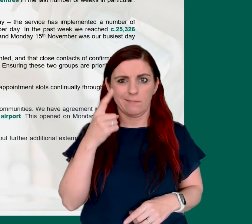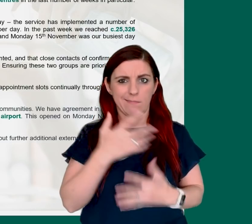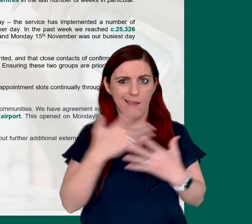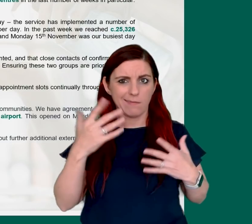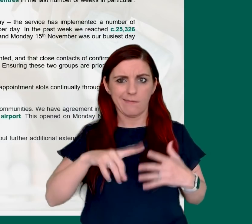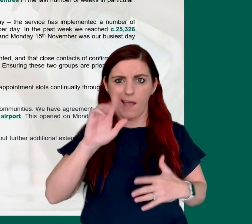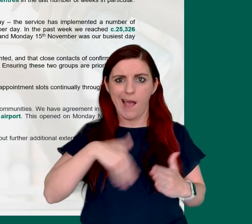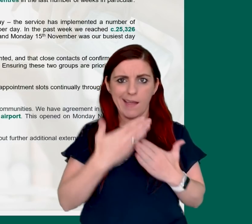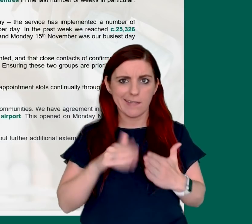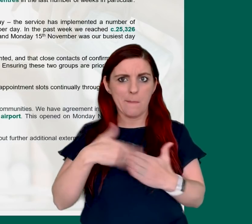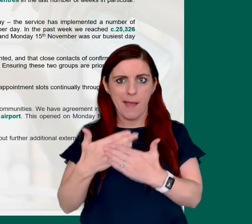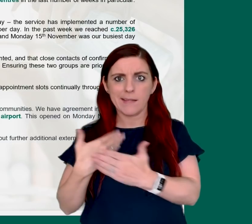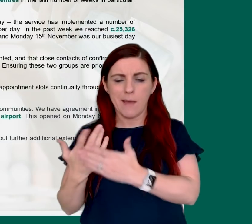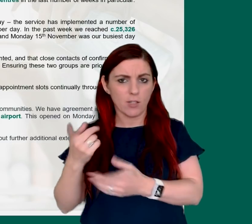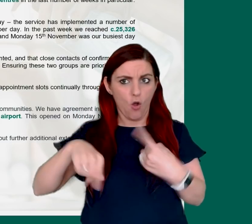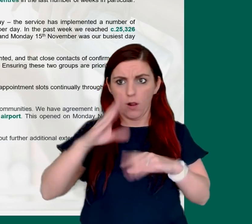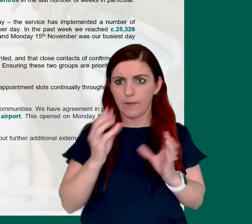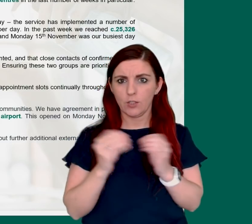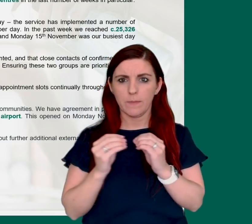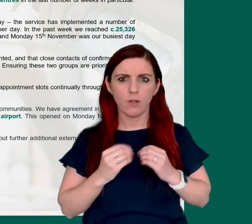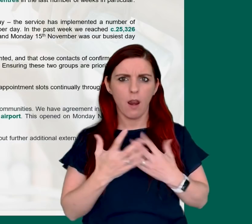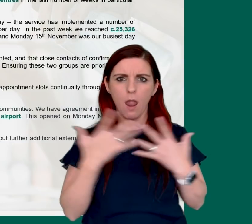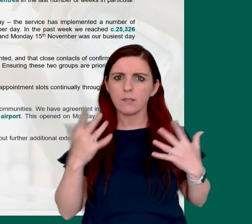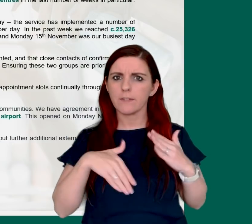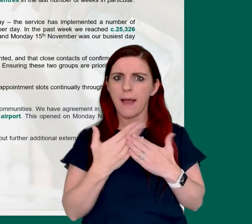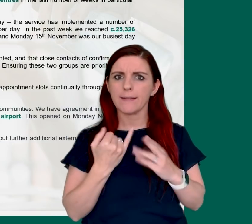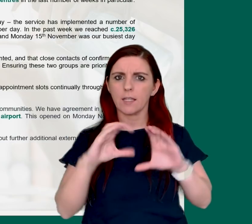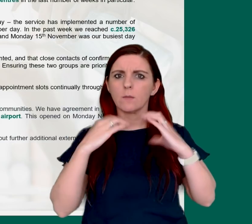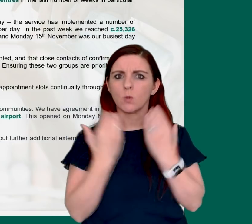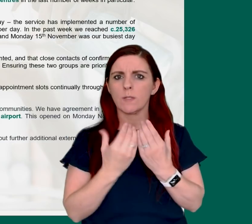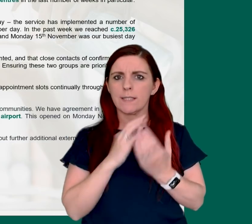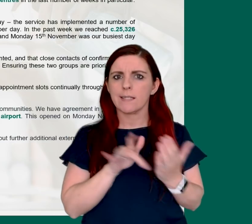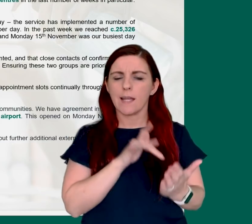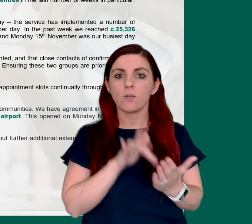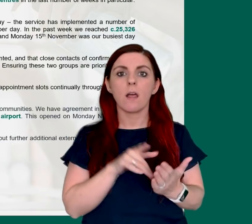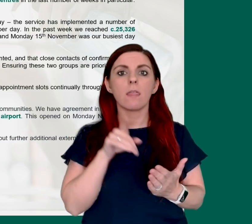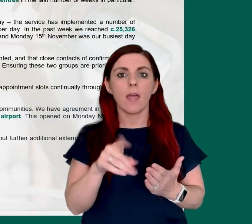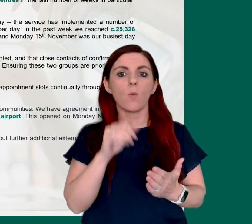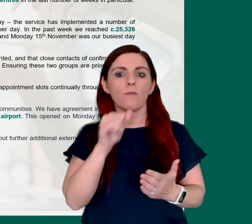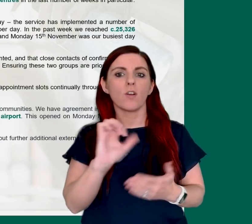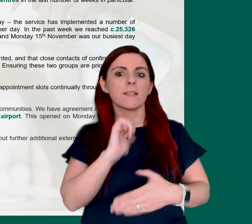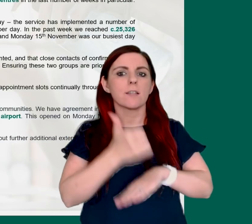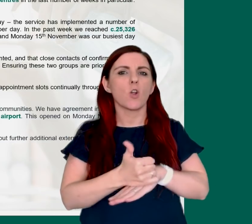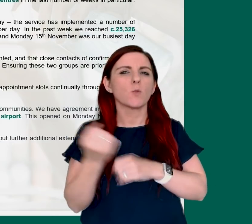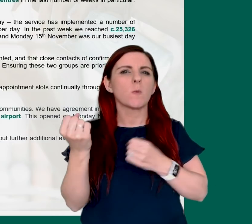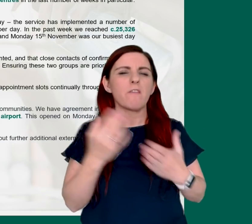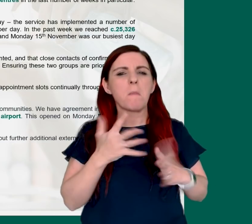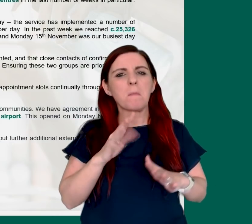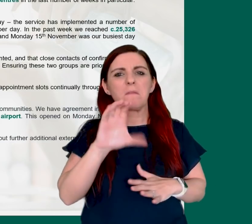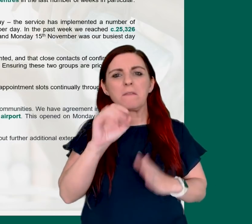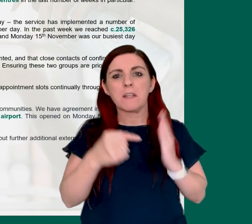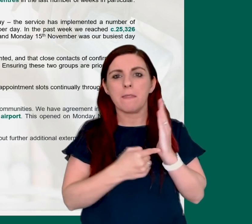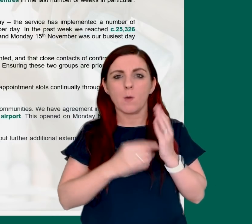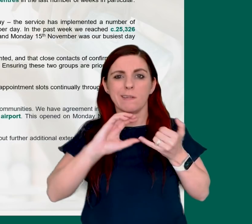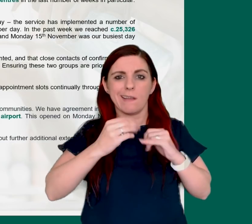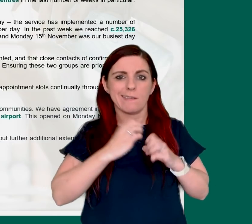to, in terms of our community testing centres over the recent weeks. They were initially established to support delivery of around 15,000 tests a day.